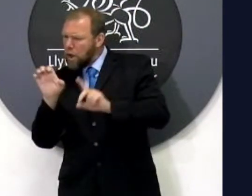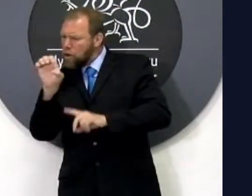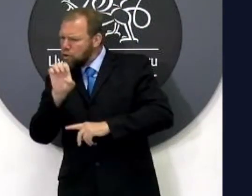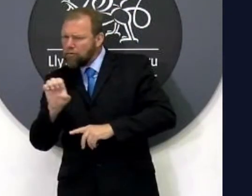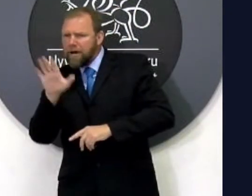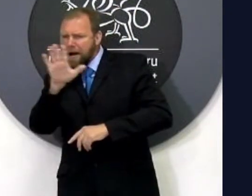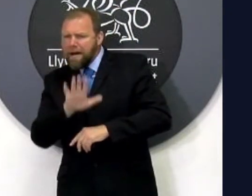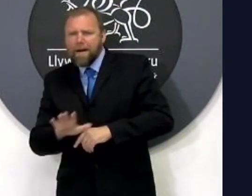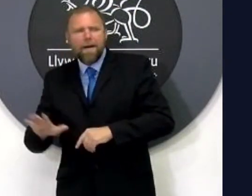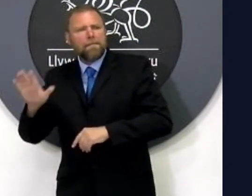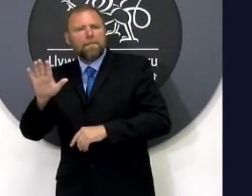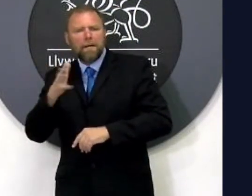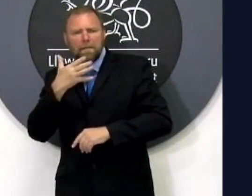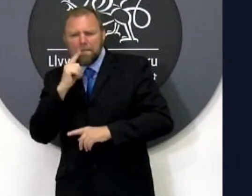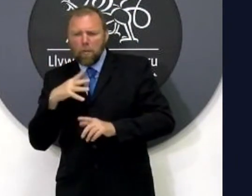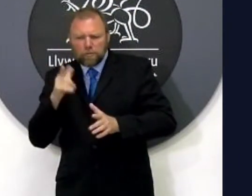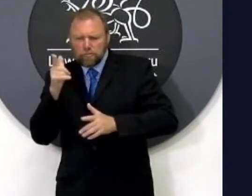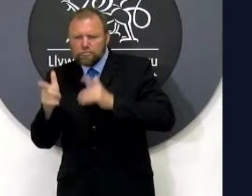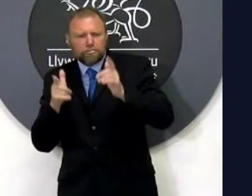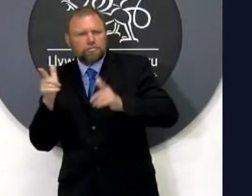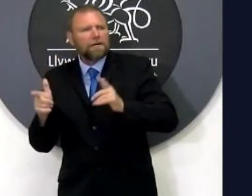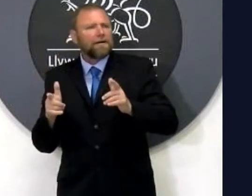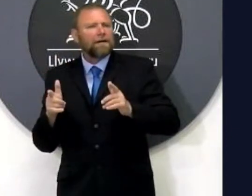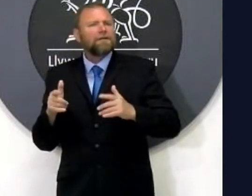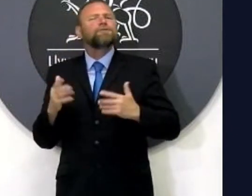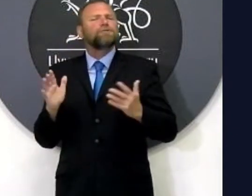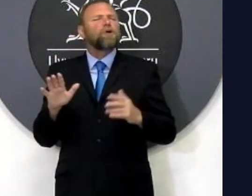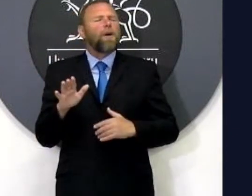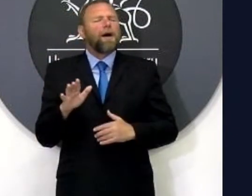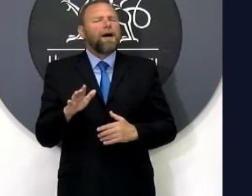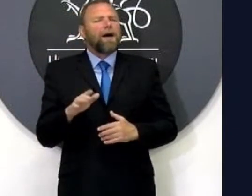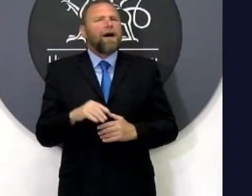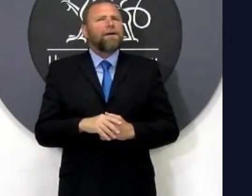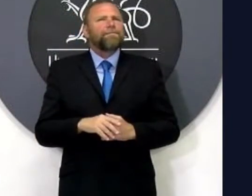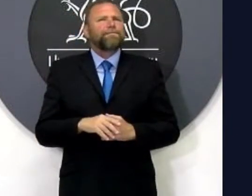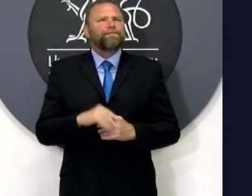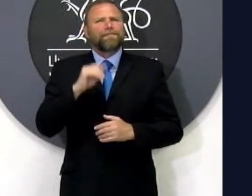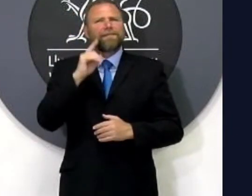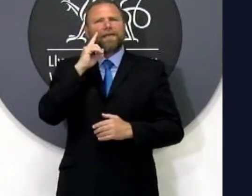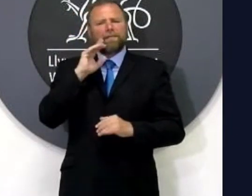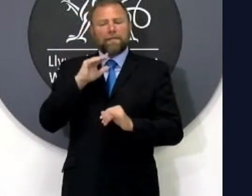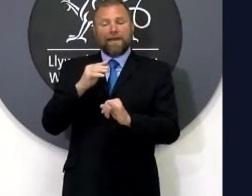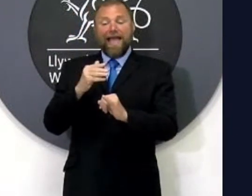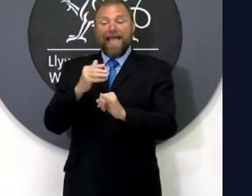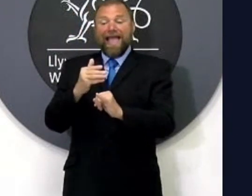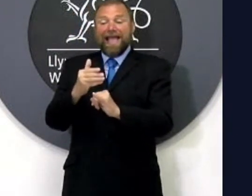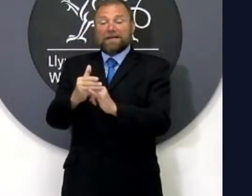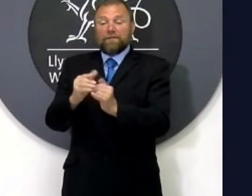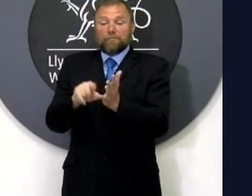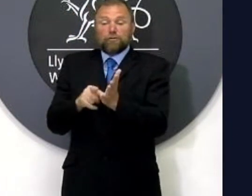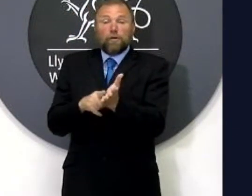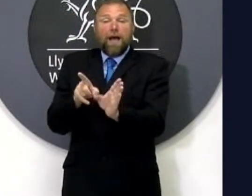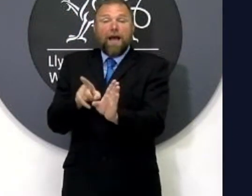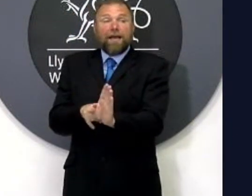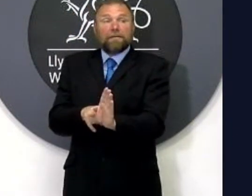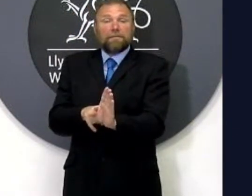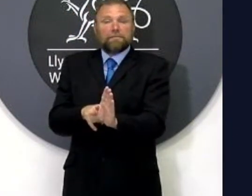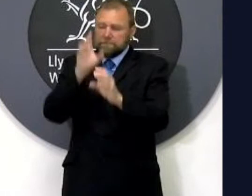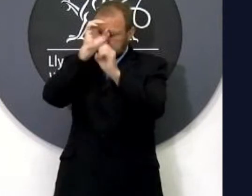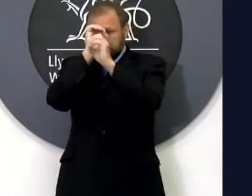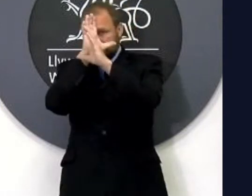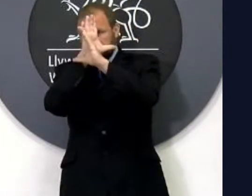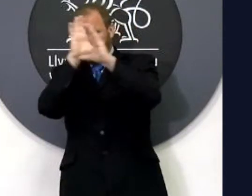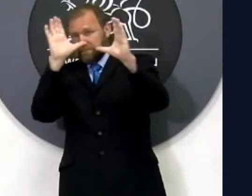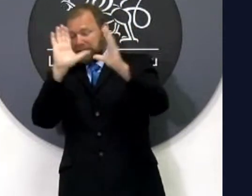travel destinations that people from Wales would like to go to. So I think, by the end of the summer, by the end of July, we should have a much clearer